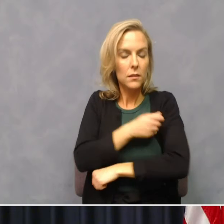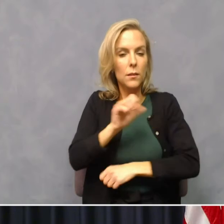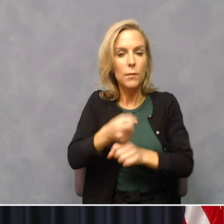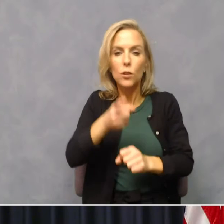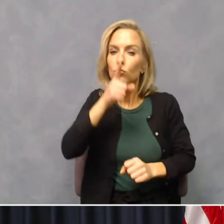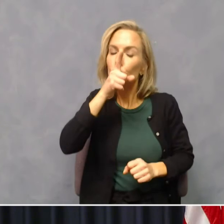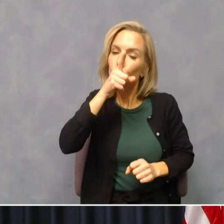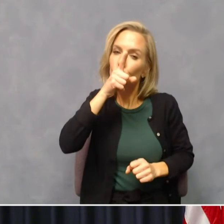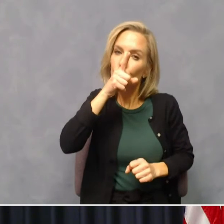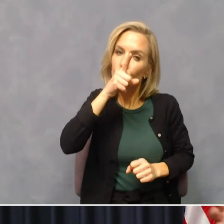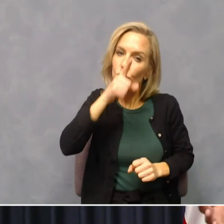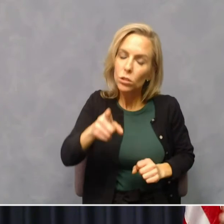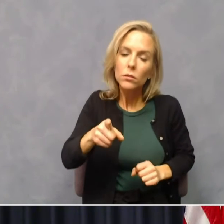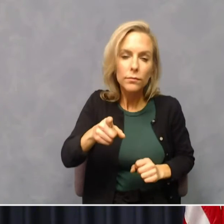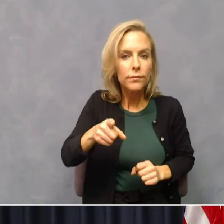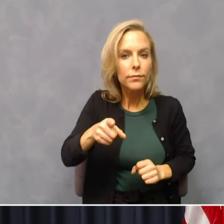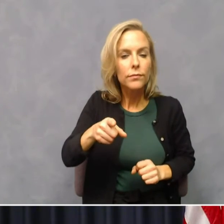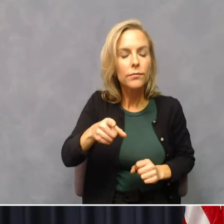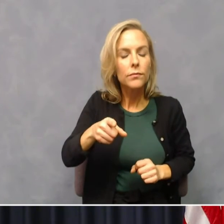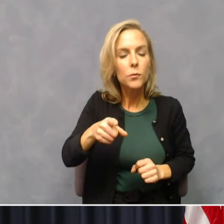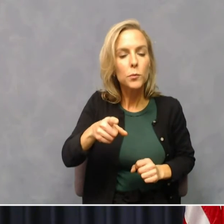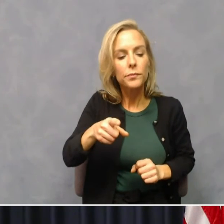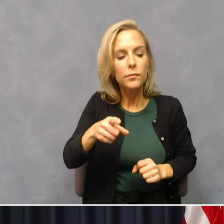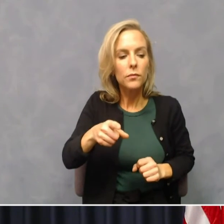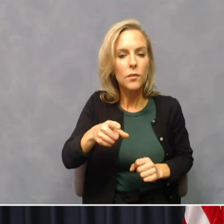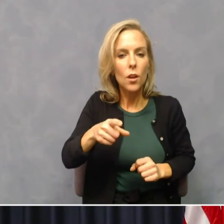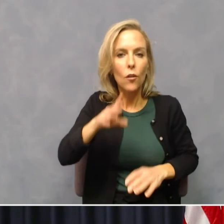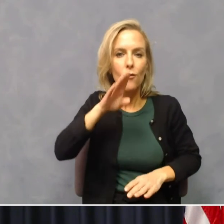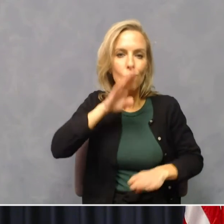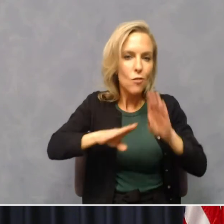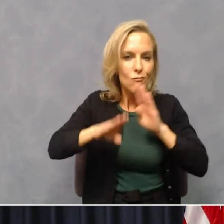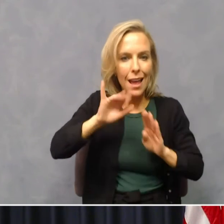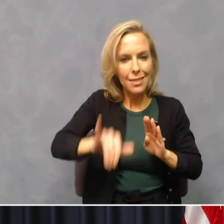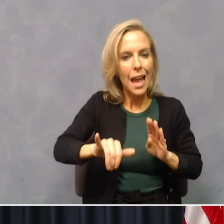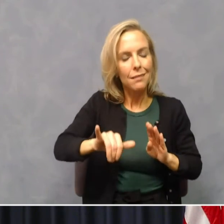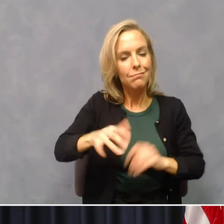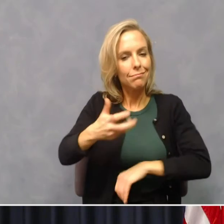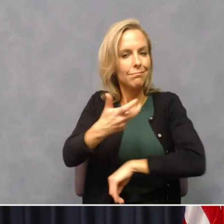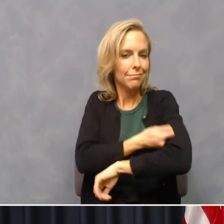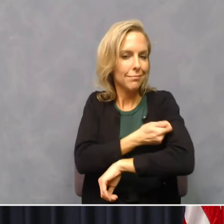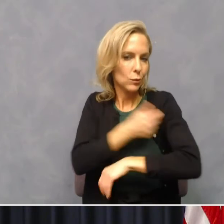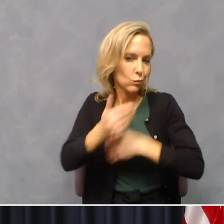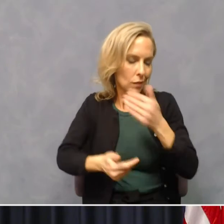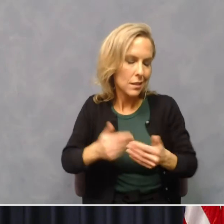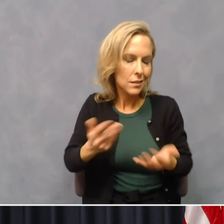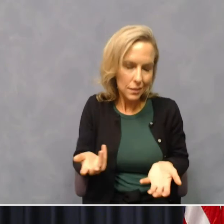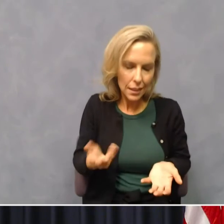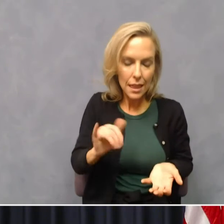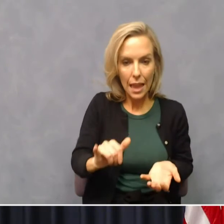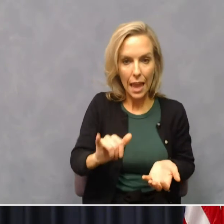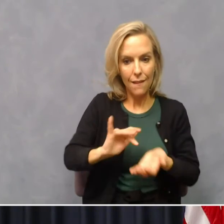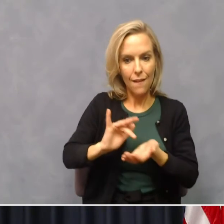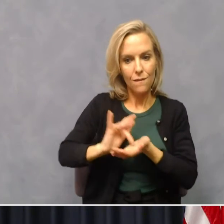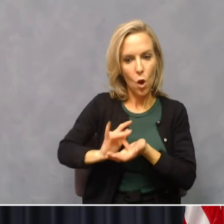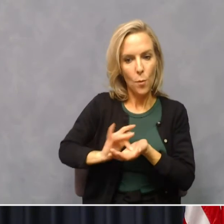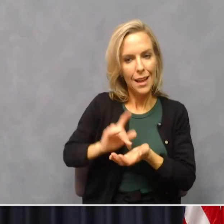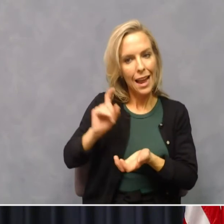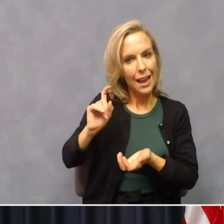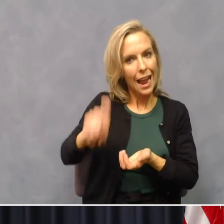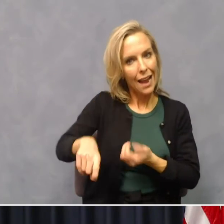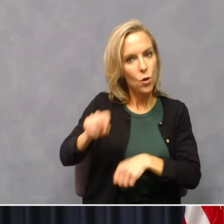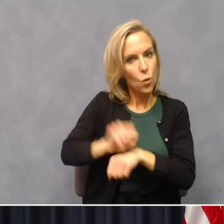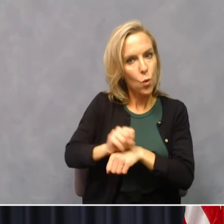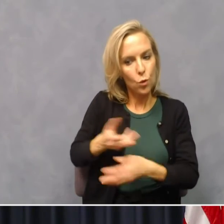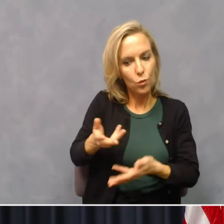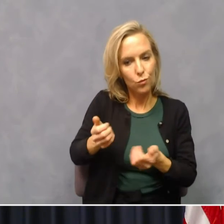that we don't frustrate that vaccination. So pharmacy is going to have to work with those individuals